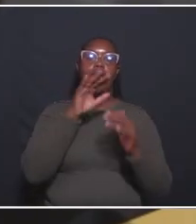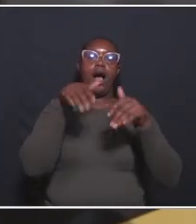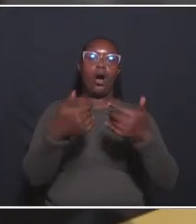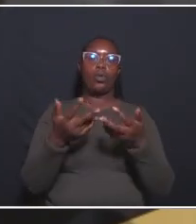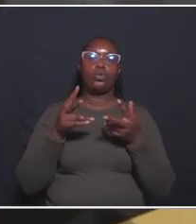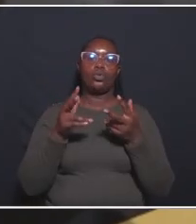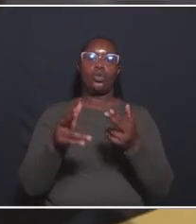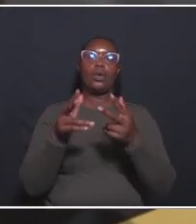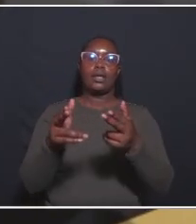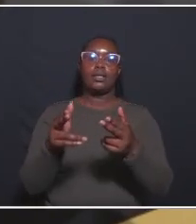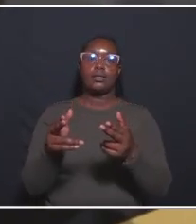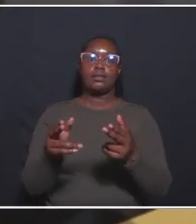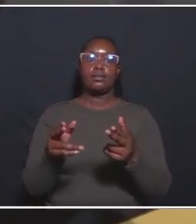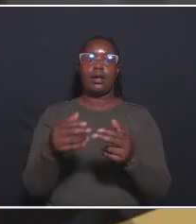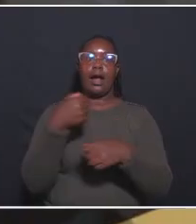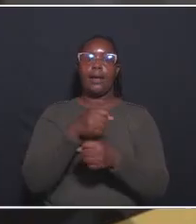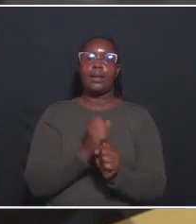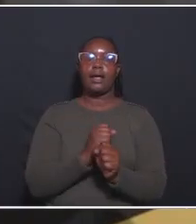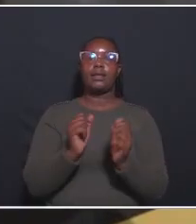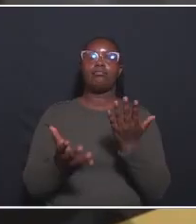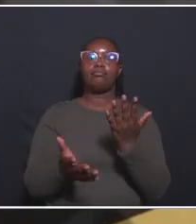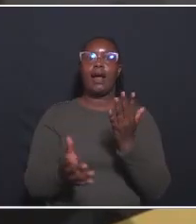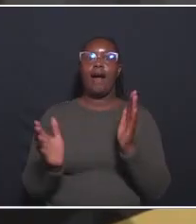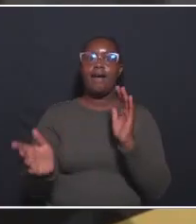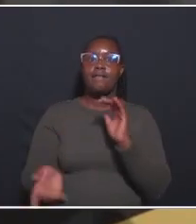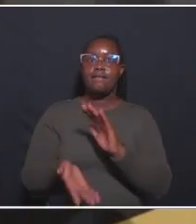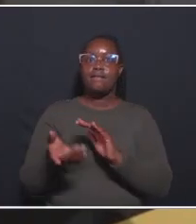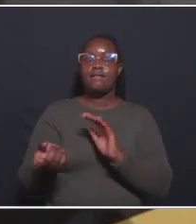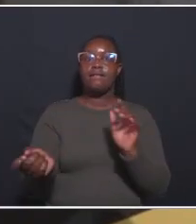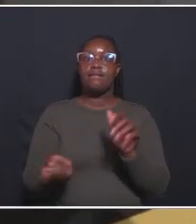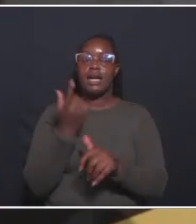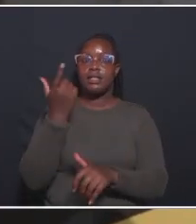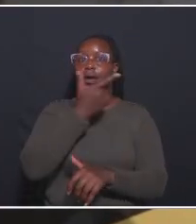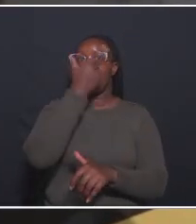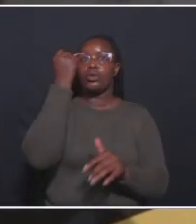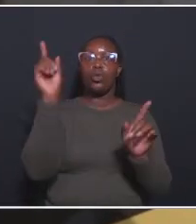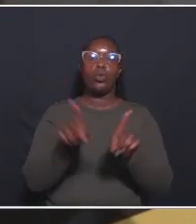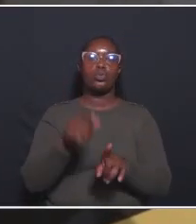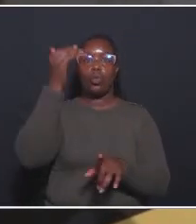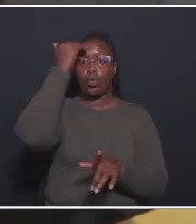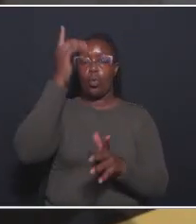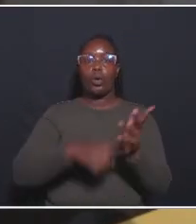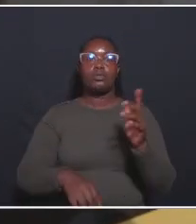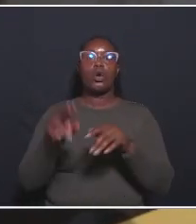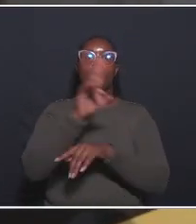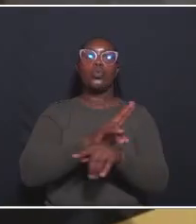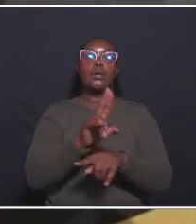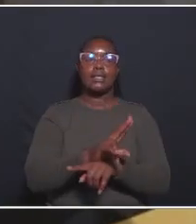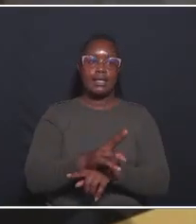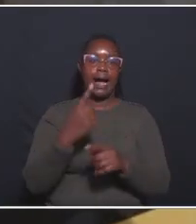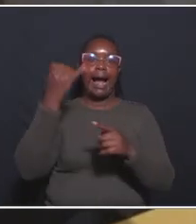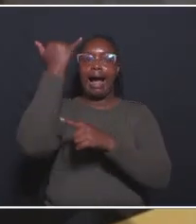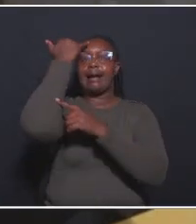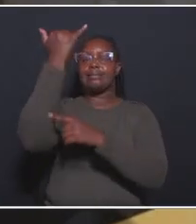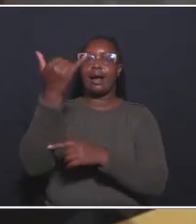process? Is it a fast-paced cut? Is it, because also, you use a blueprint of,